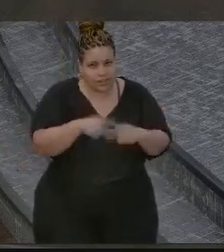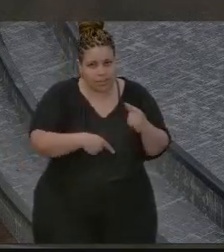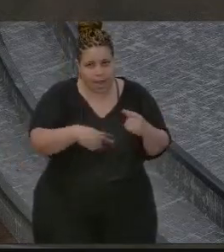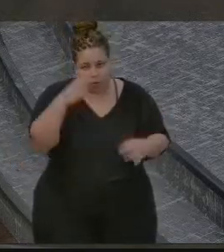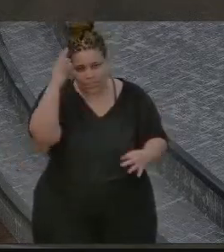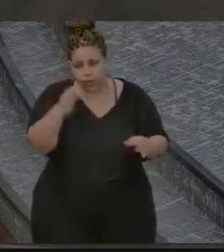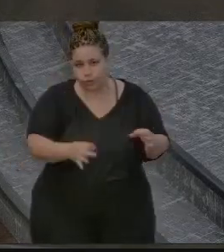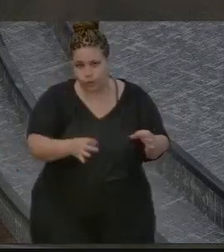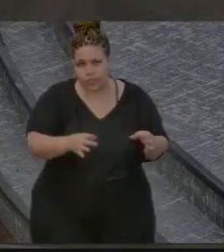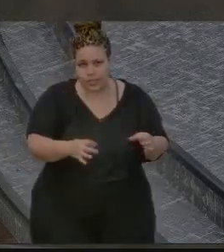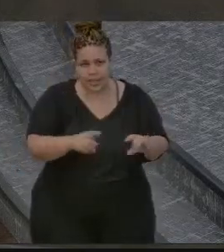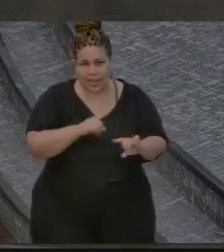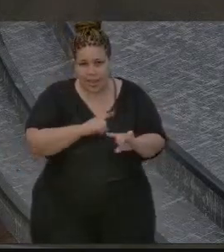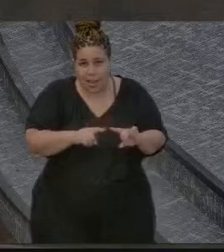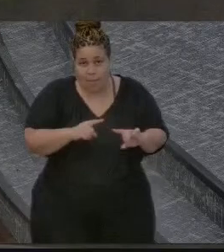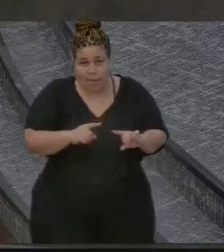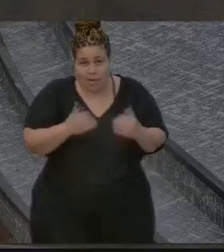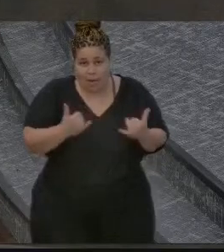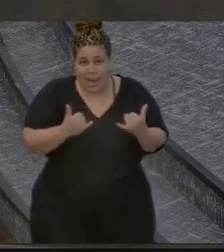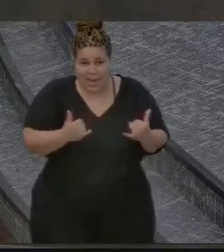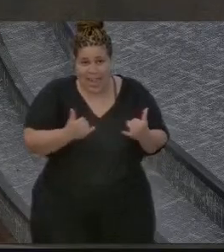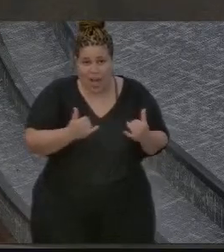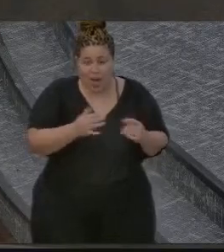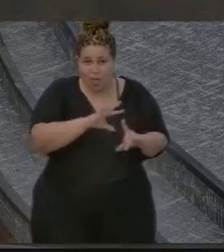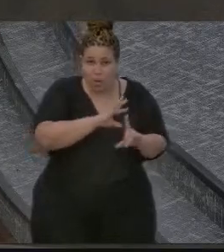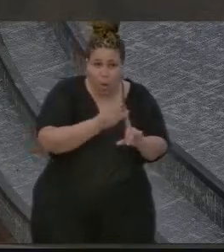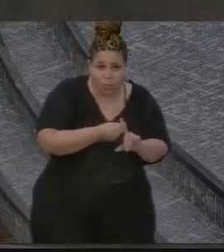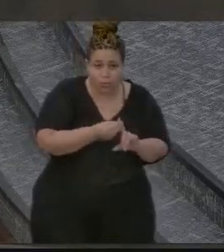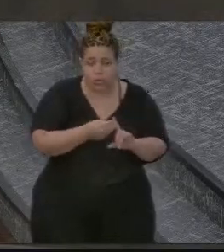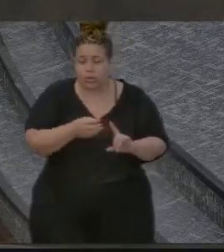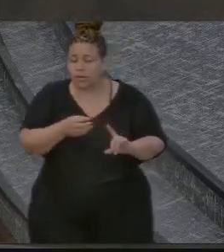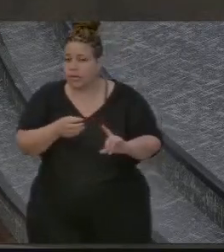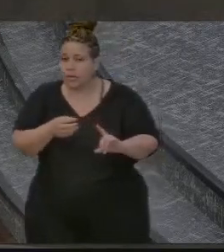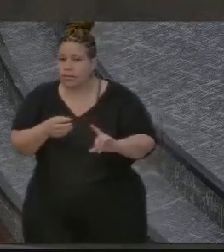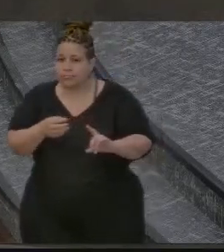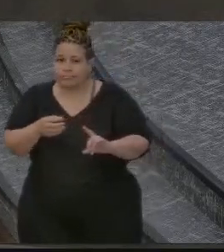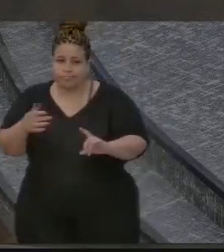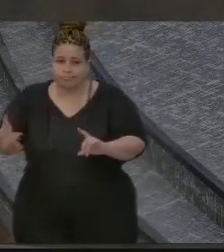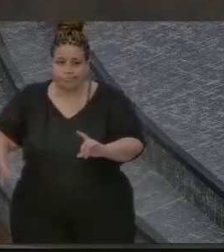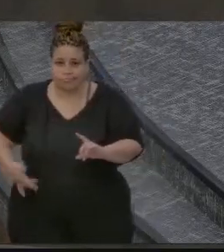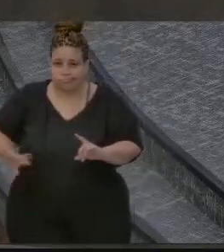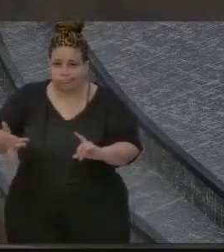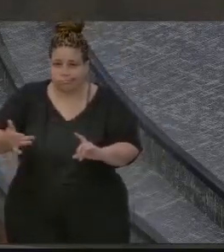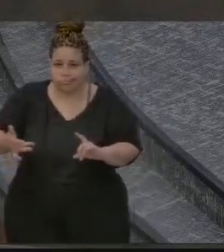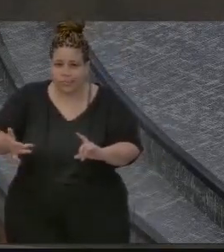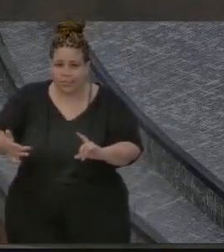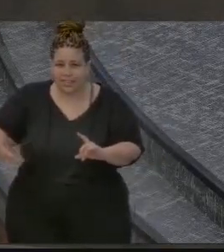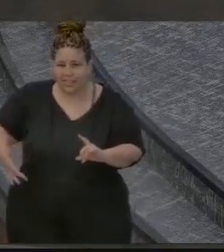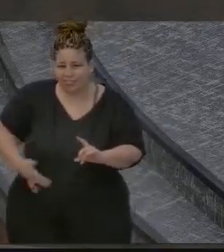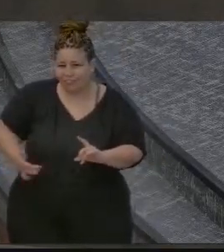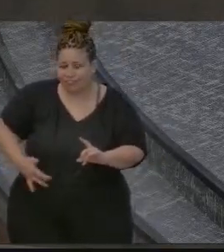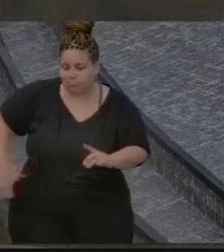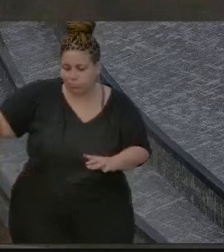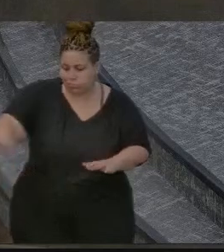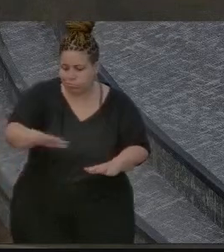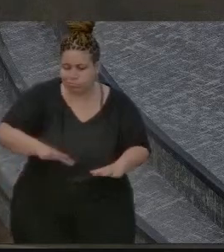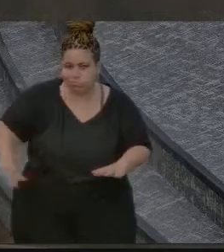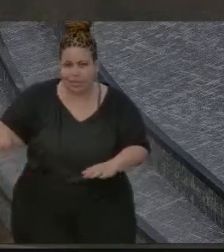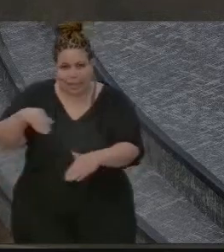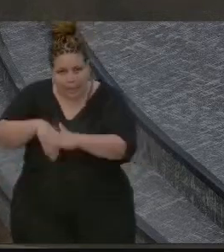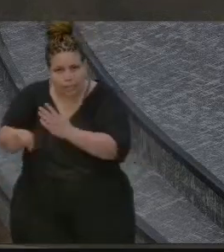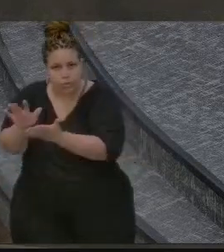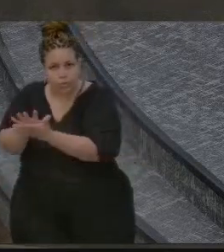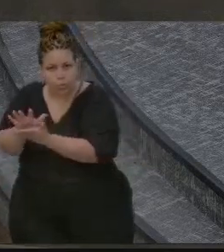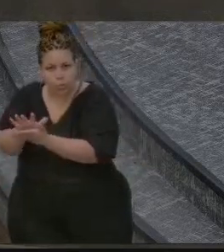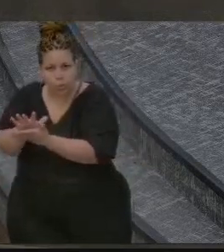the climate and culture, and because there are some operational things being done with our school counseling